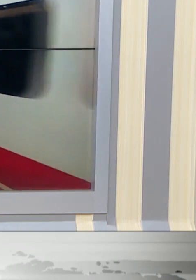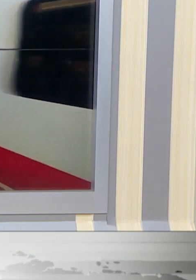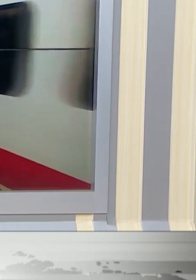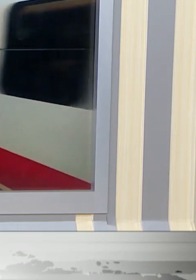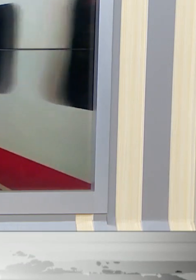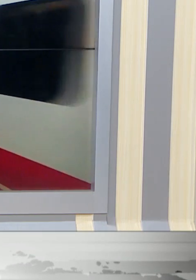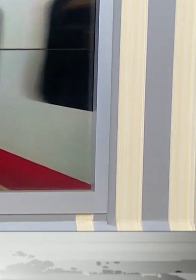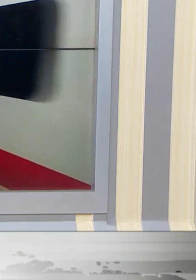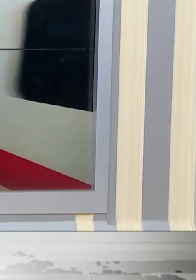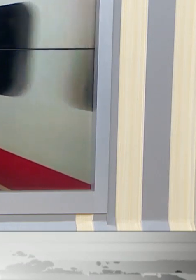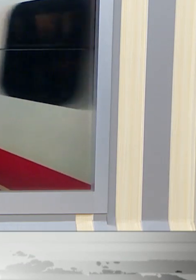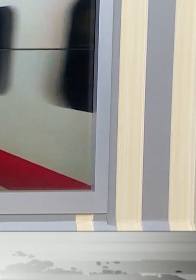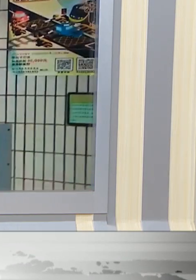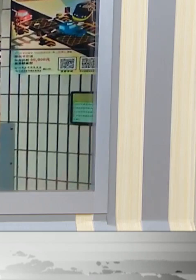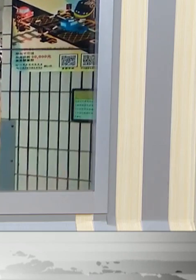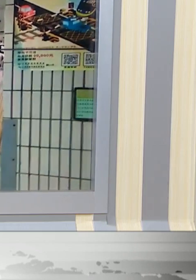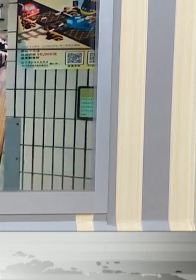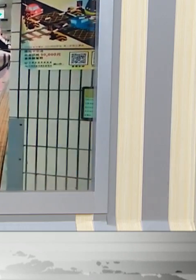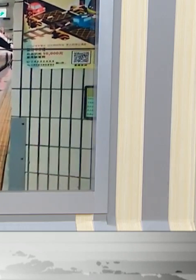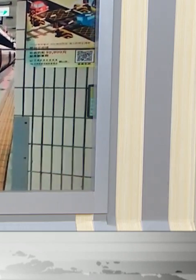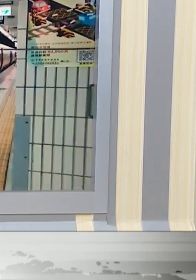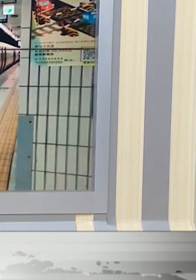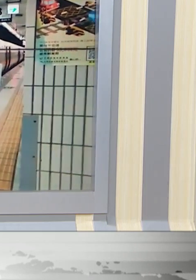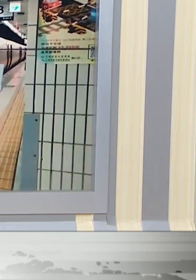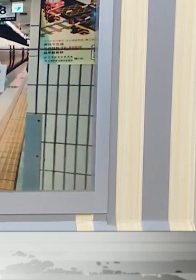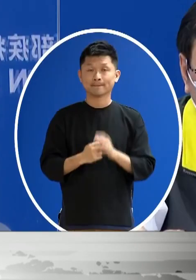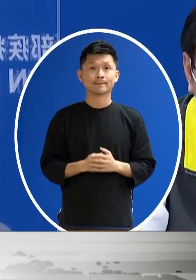to cancel their travel plans for the long weekend.